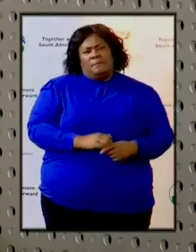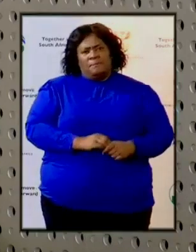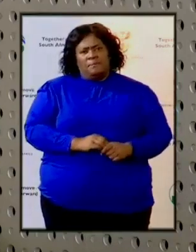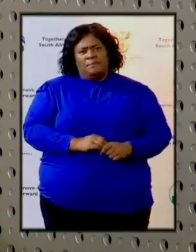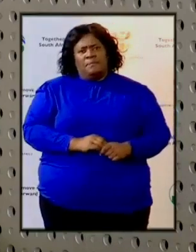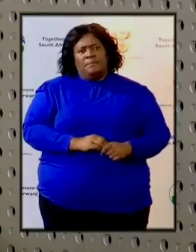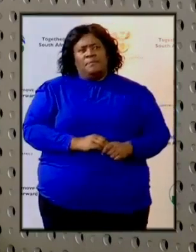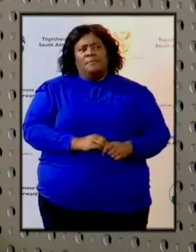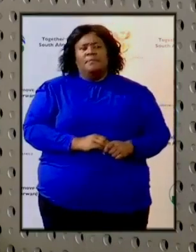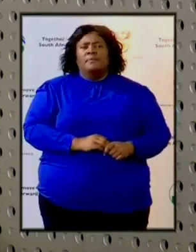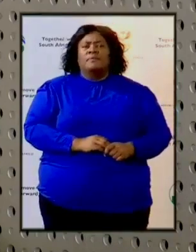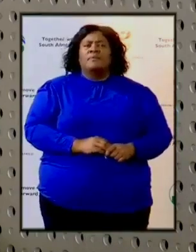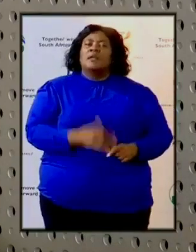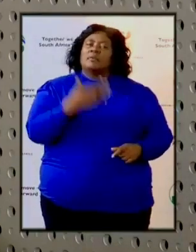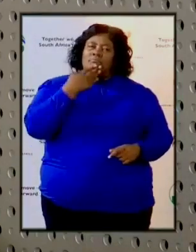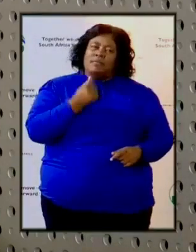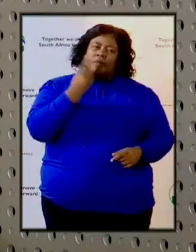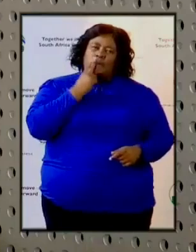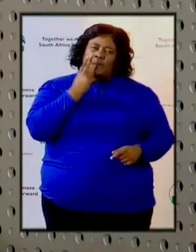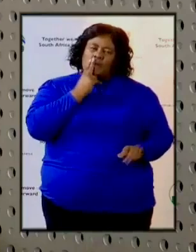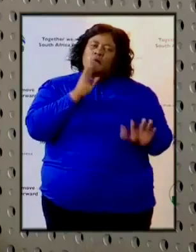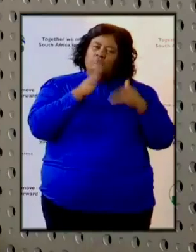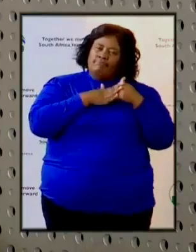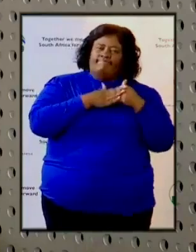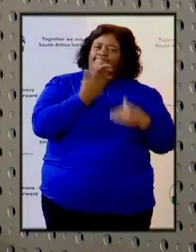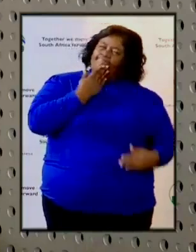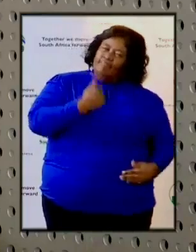Ake uvalwe please